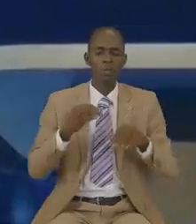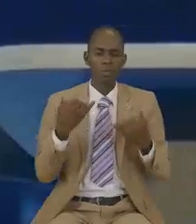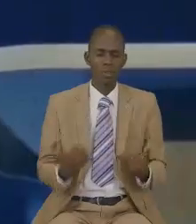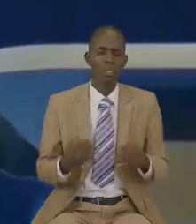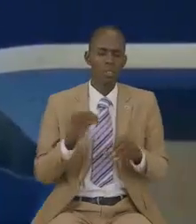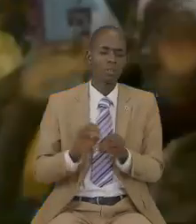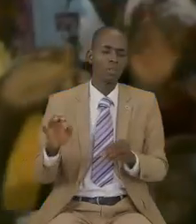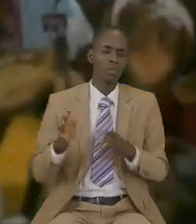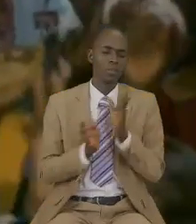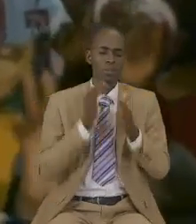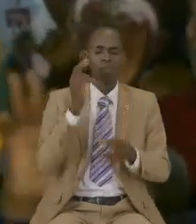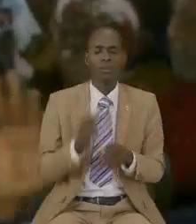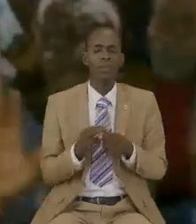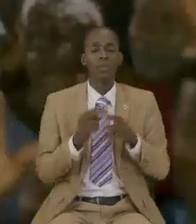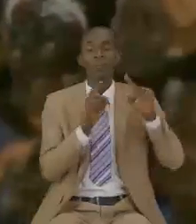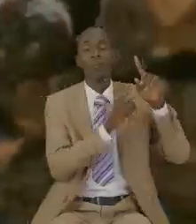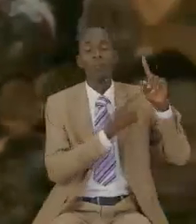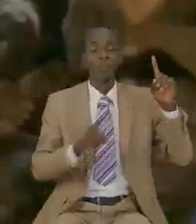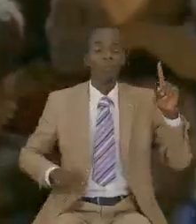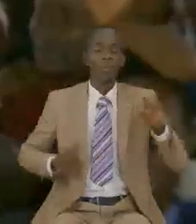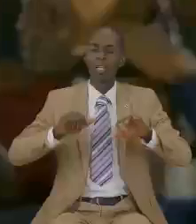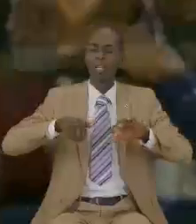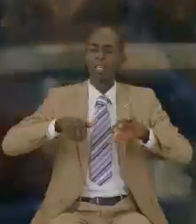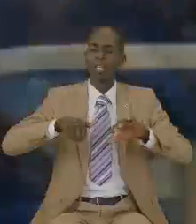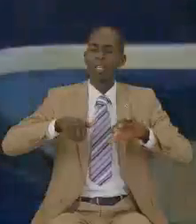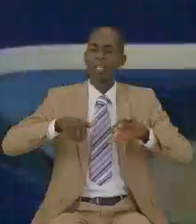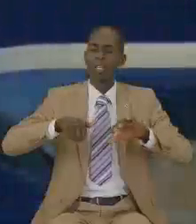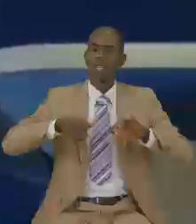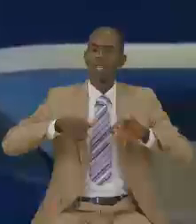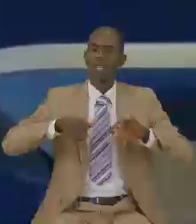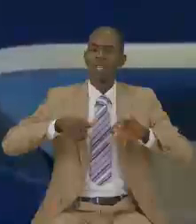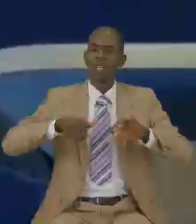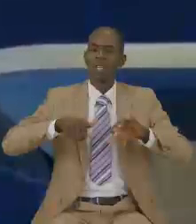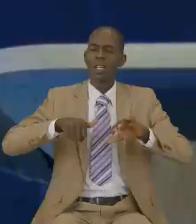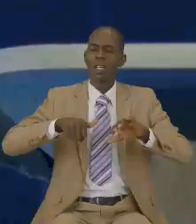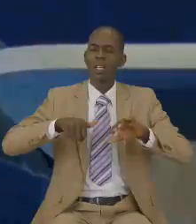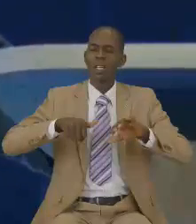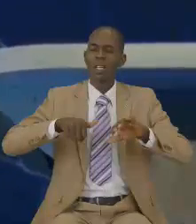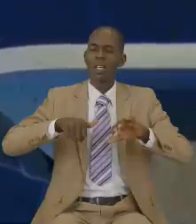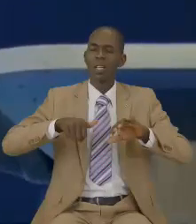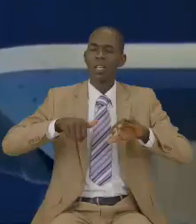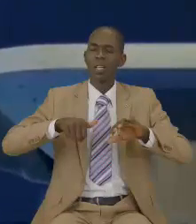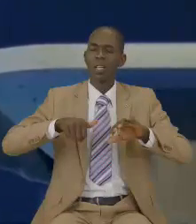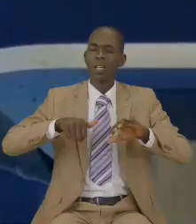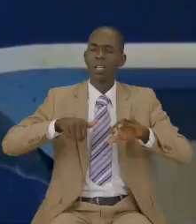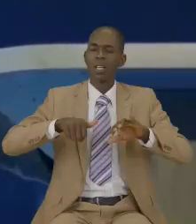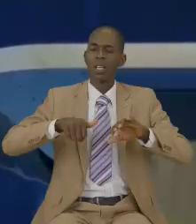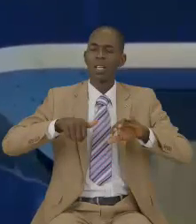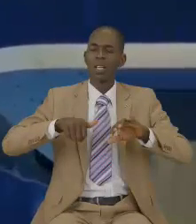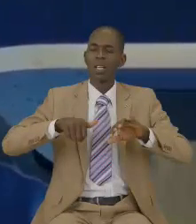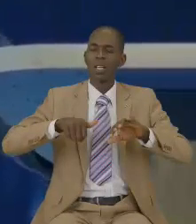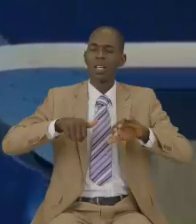Jesus' name. Lord, confirm the miracle everywhere. Healing